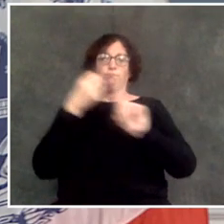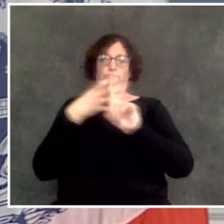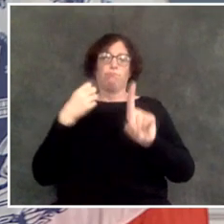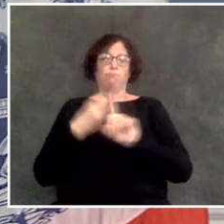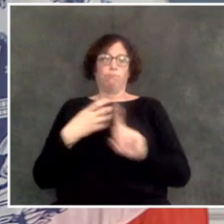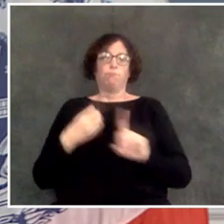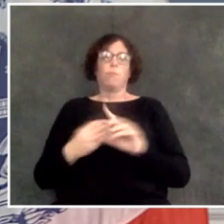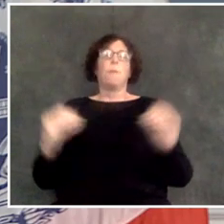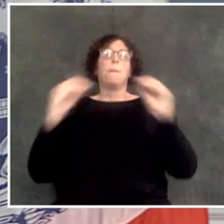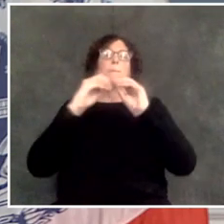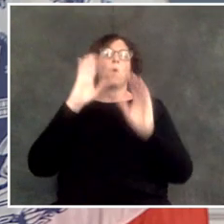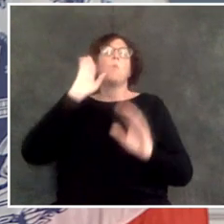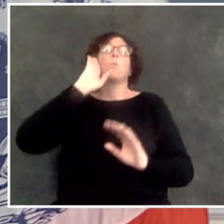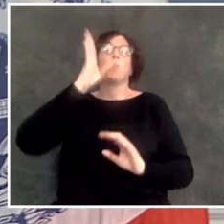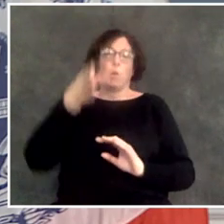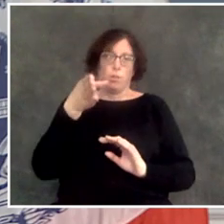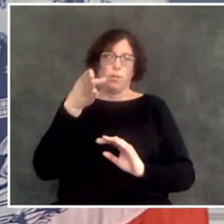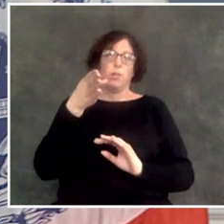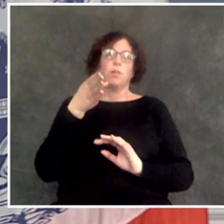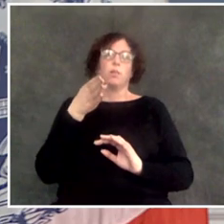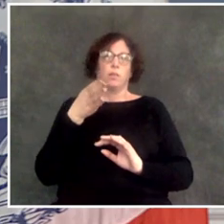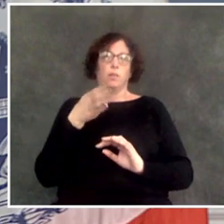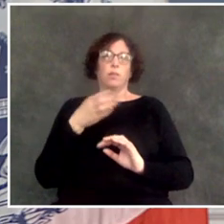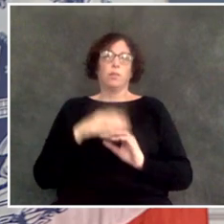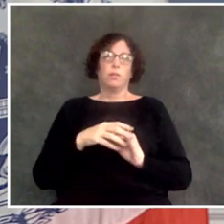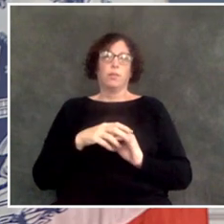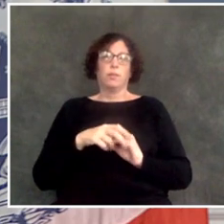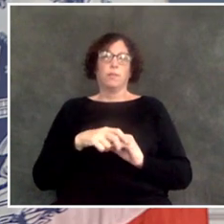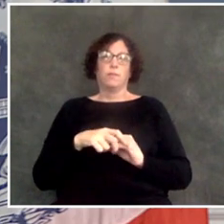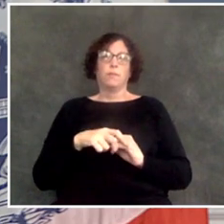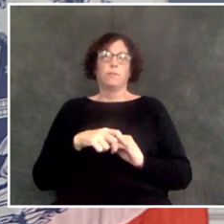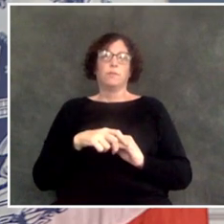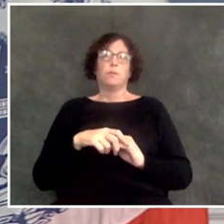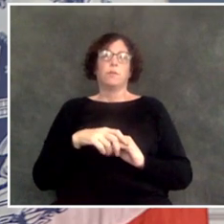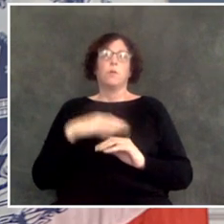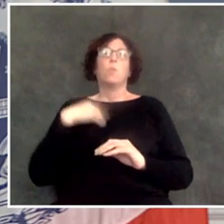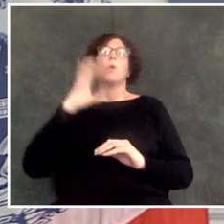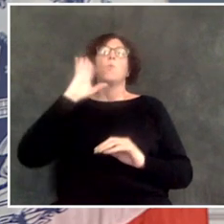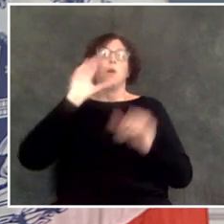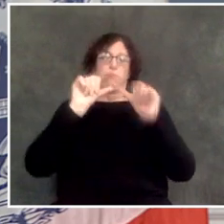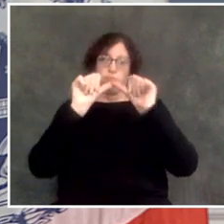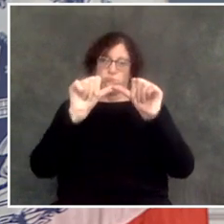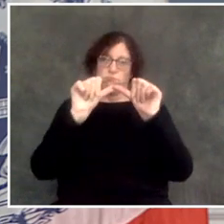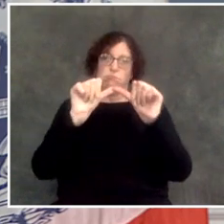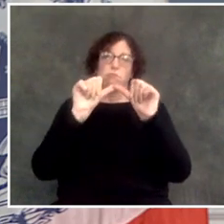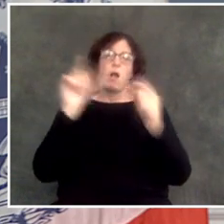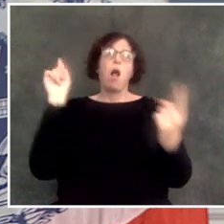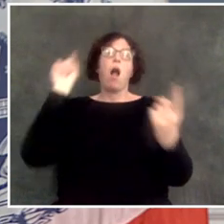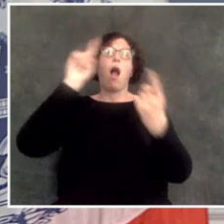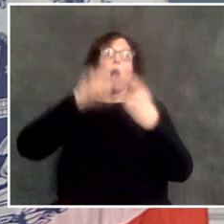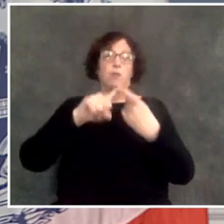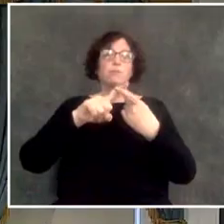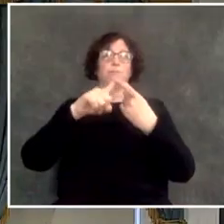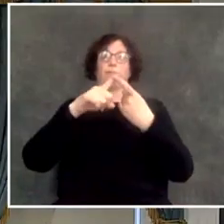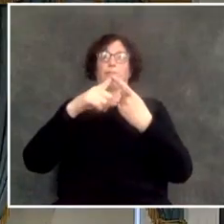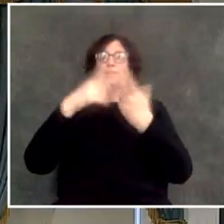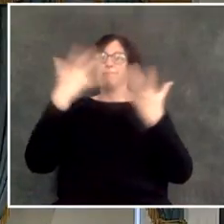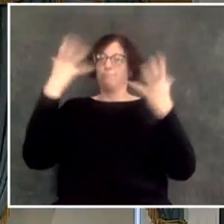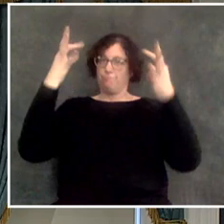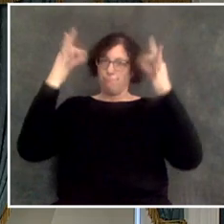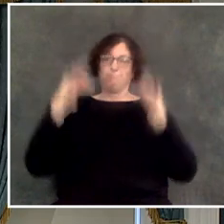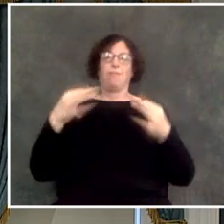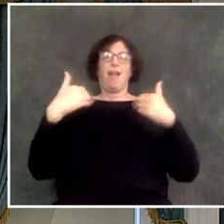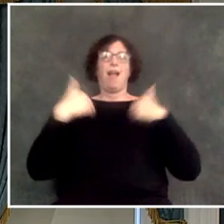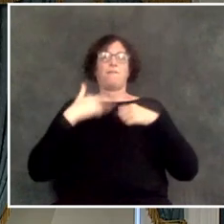the idea here is to just not stop until we are certain that we have enough beds for everyone. Go ahead. Last question